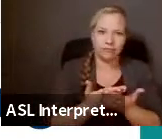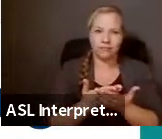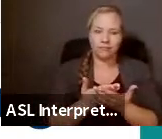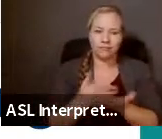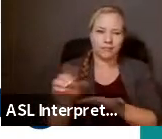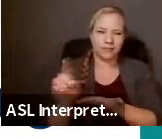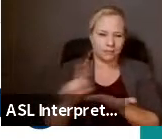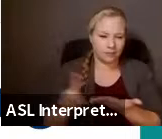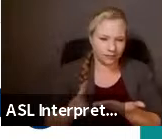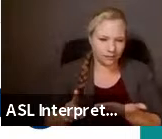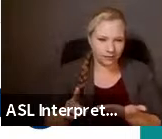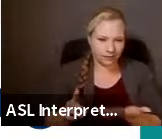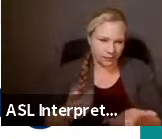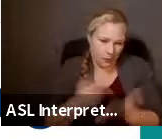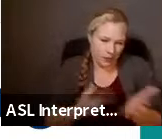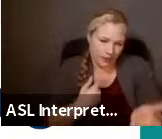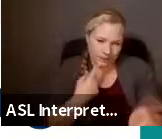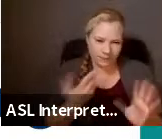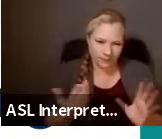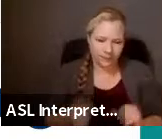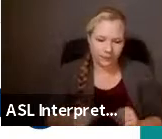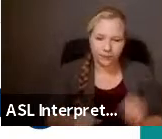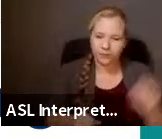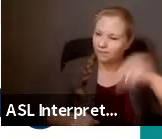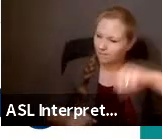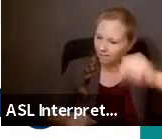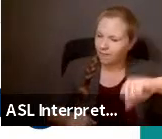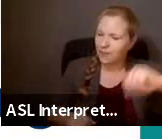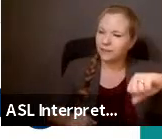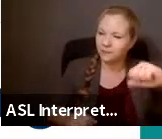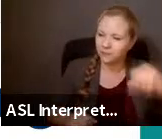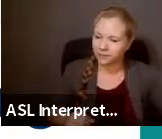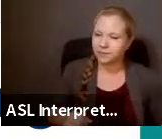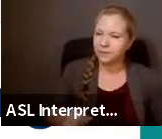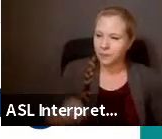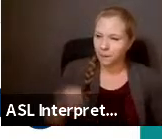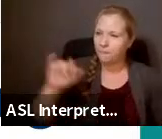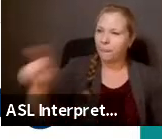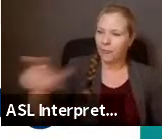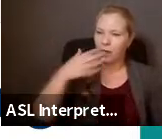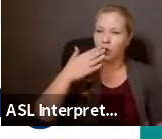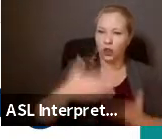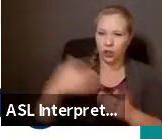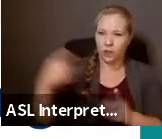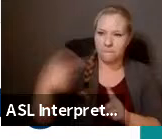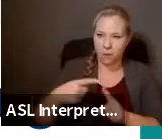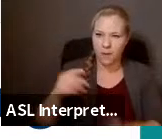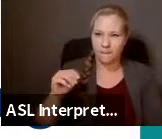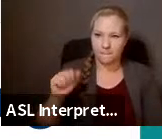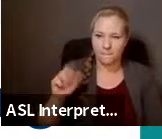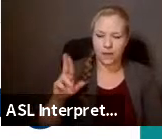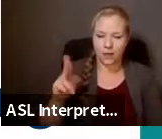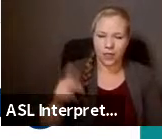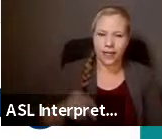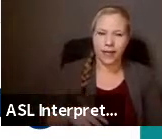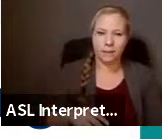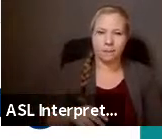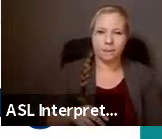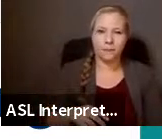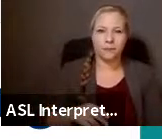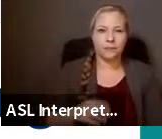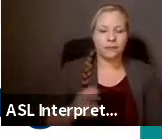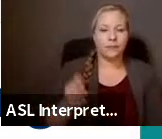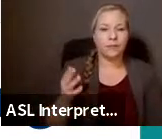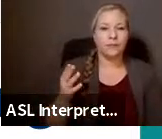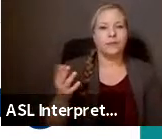engage with, I would just say. Yeah, that's a really good point, Mark. And the reason, that is